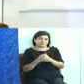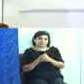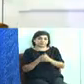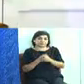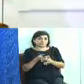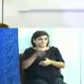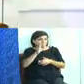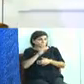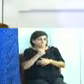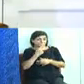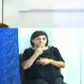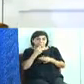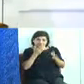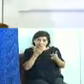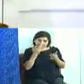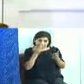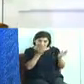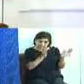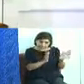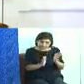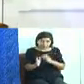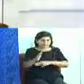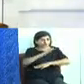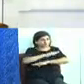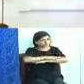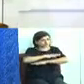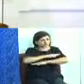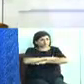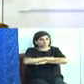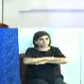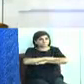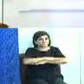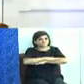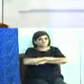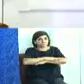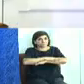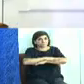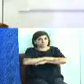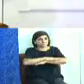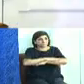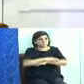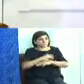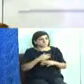God says, "I've prepared a table before you, even in the presence of your enemies."